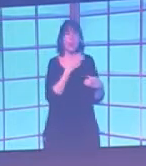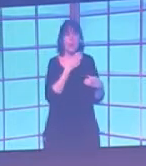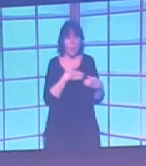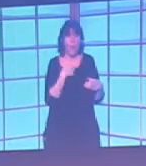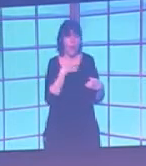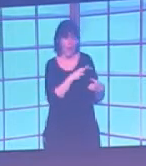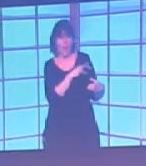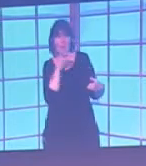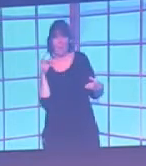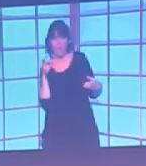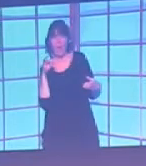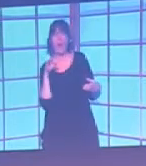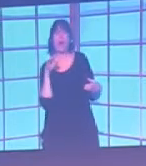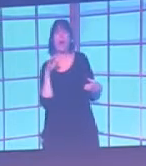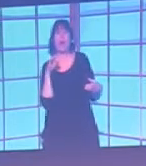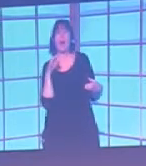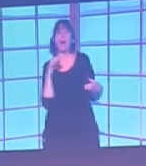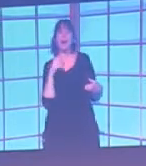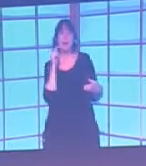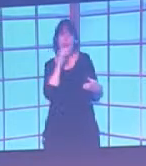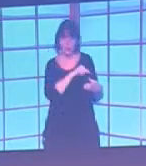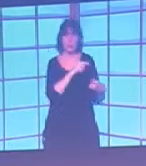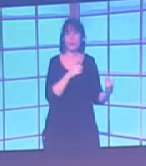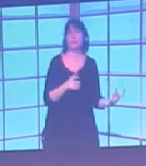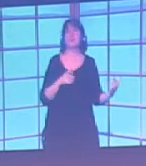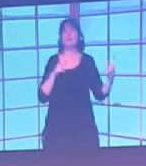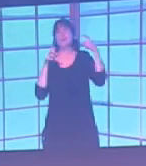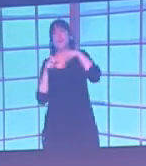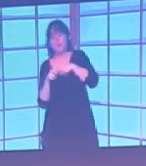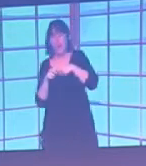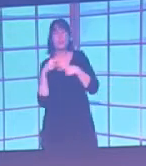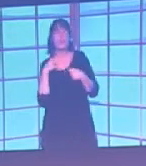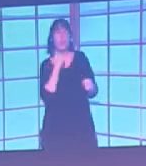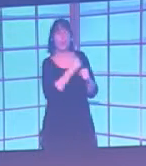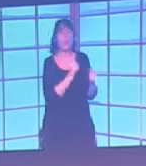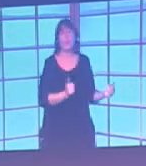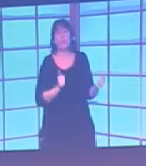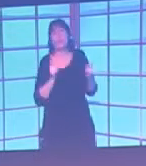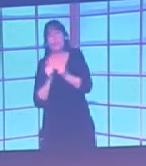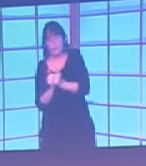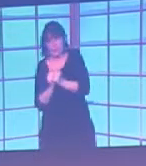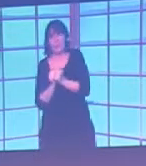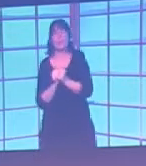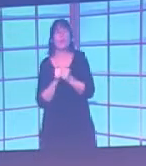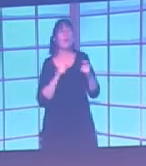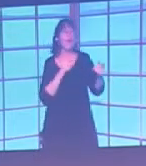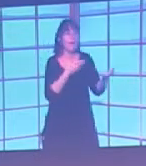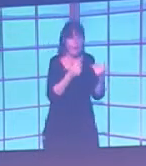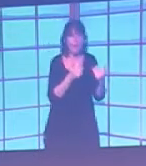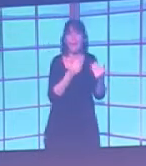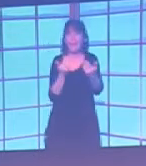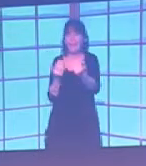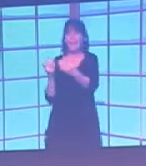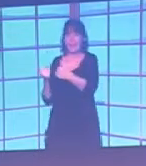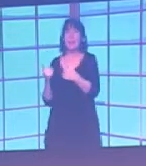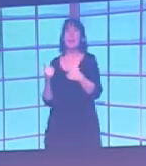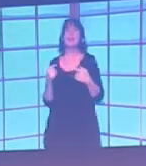invite you to join us and to work together with us. And so, well, it was a